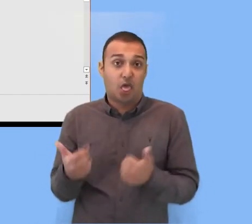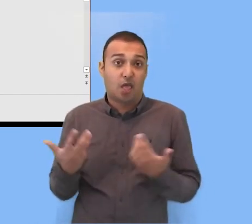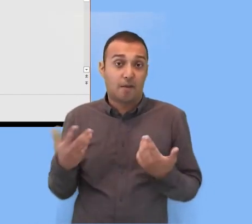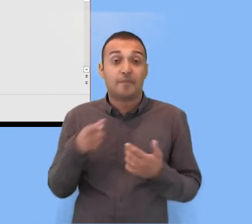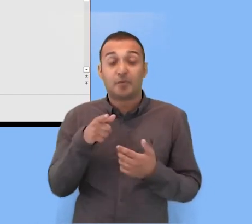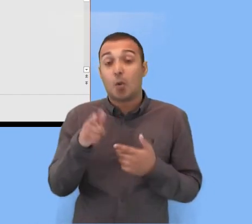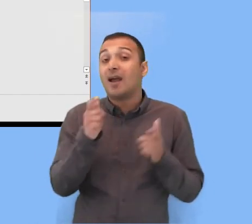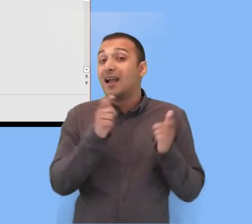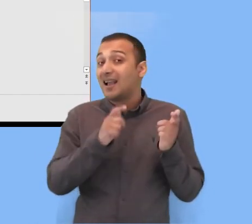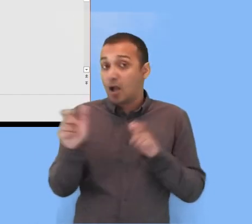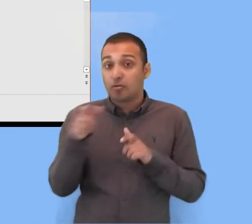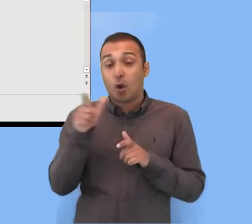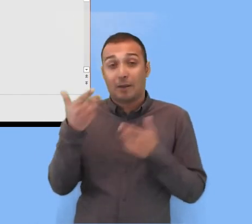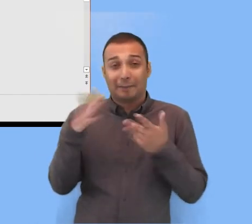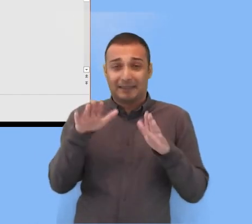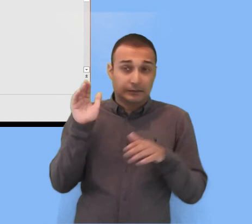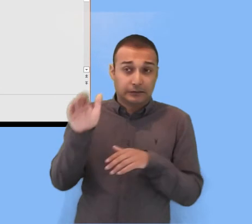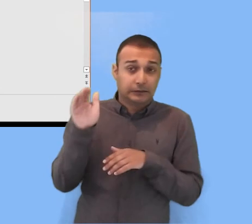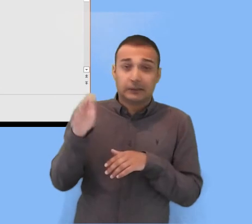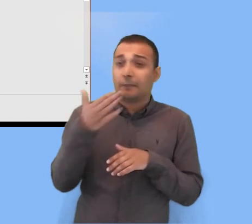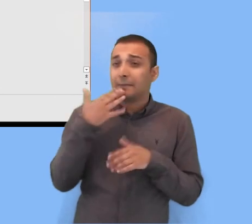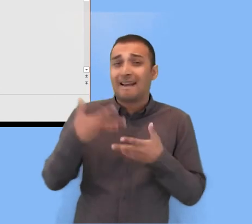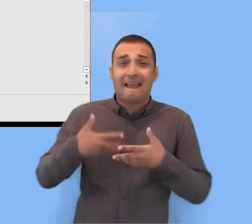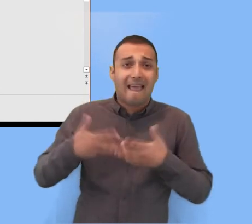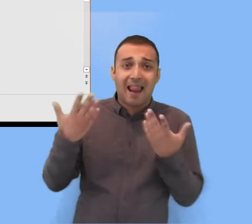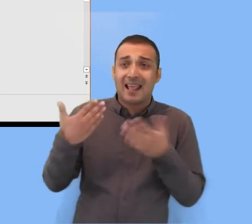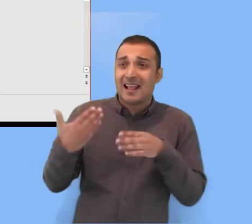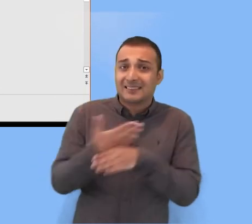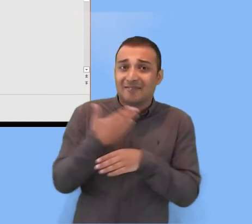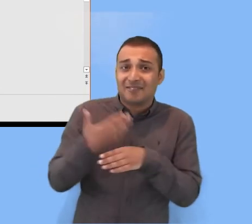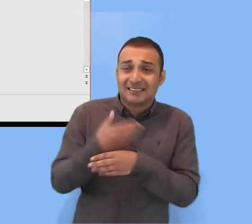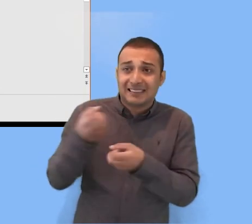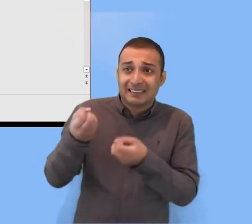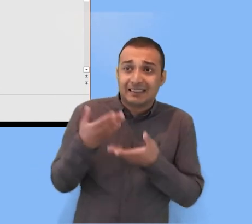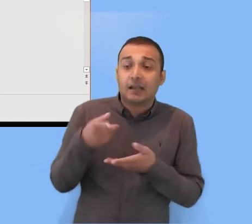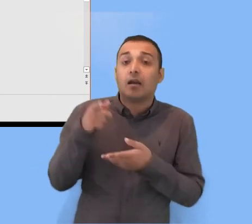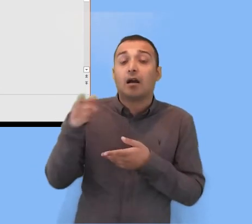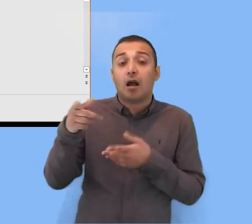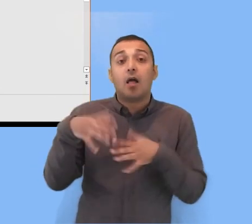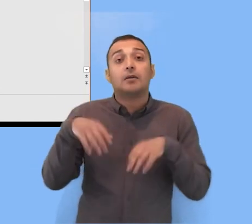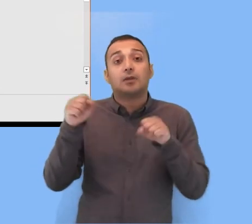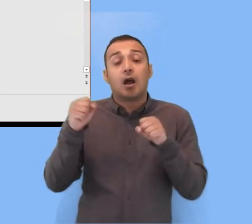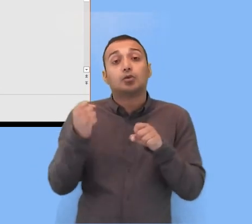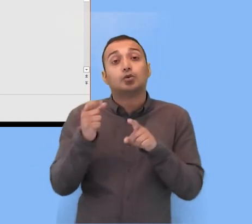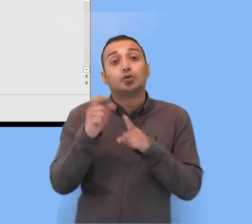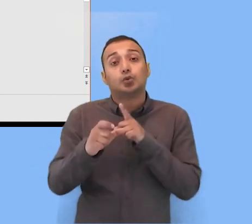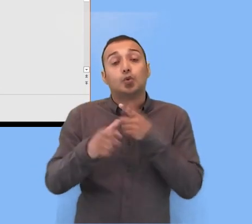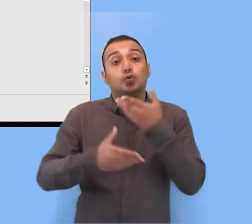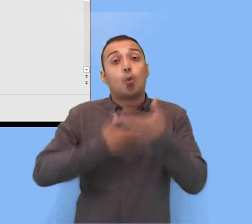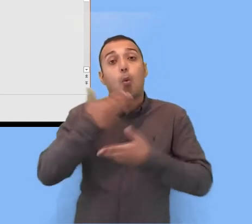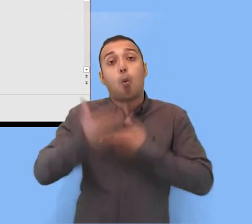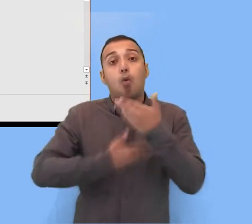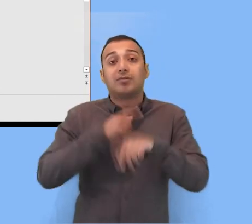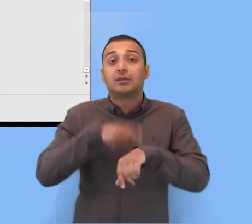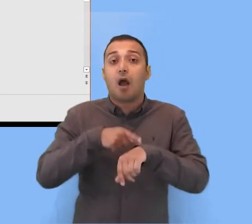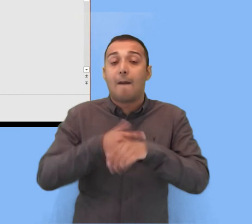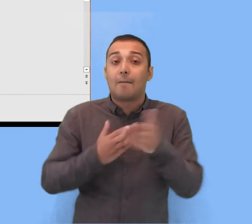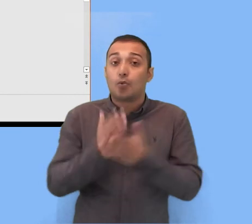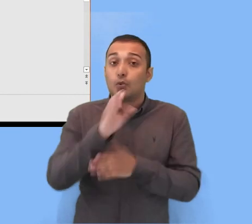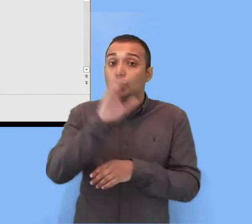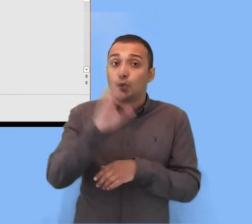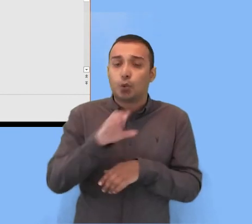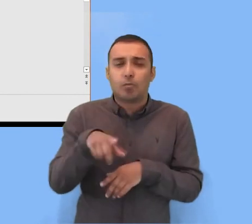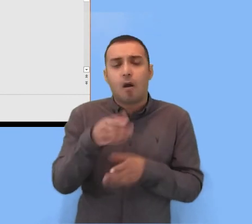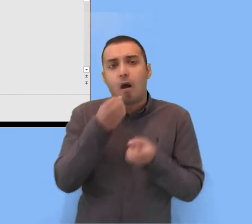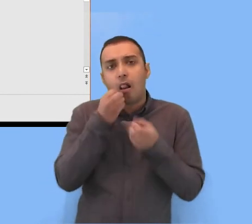continued, she said, I requested any activity and they started to do story time on Zoom and it was brilliant with her teacher reading.